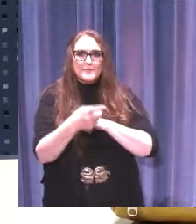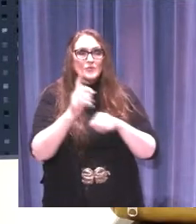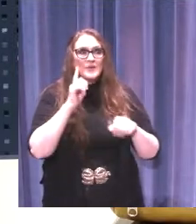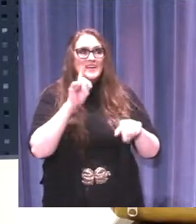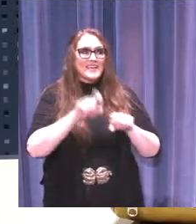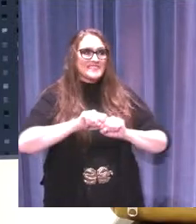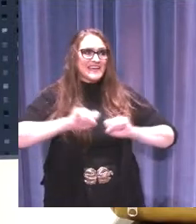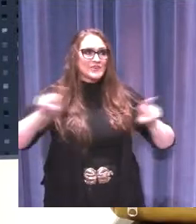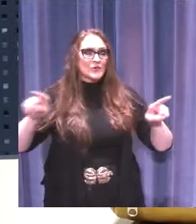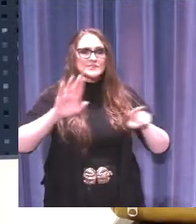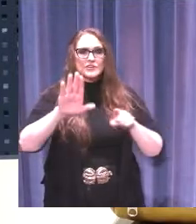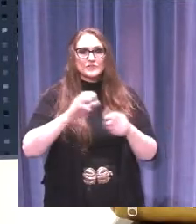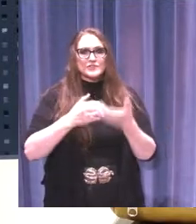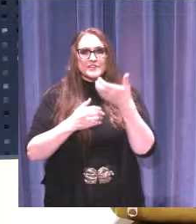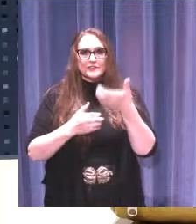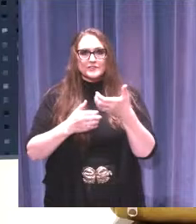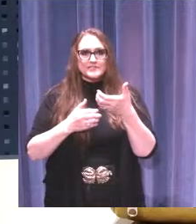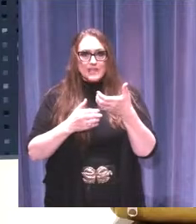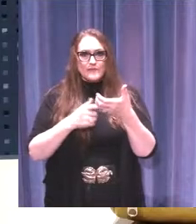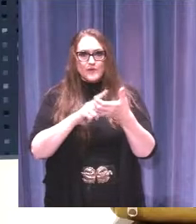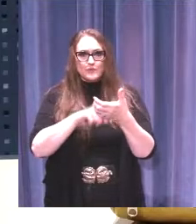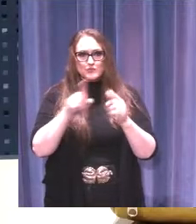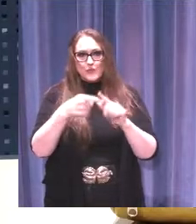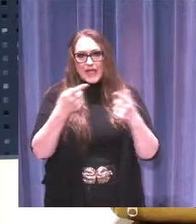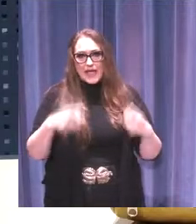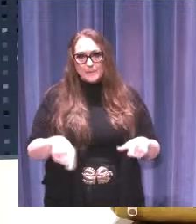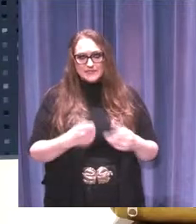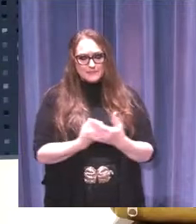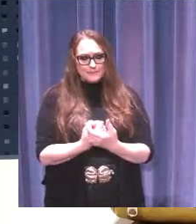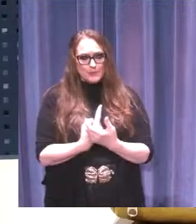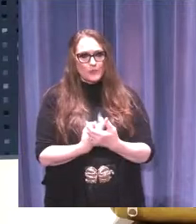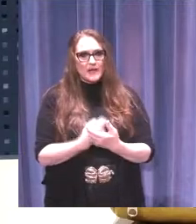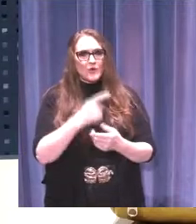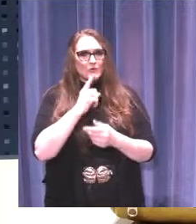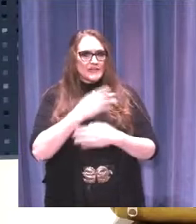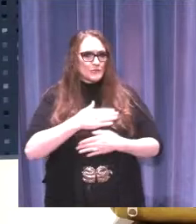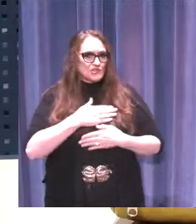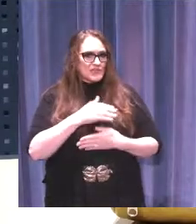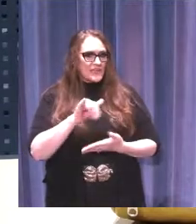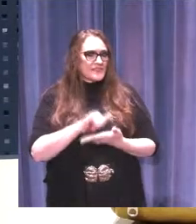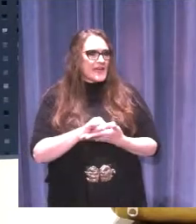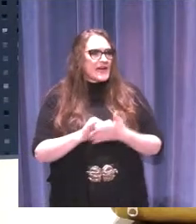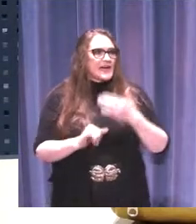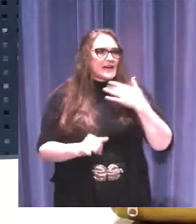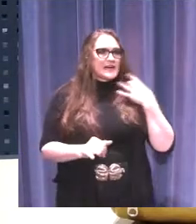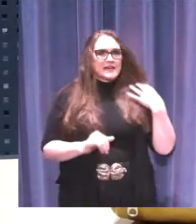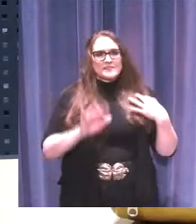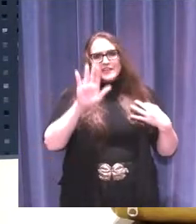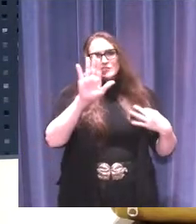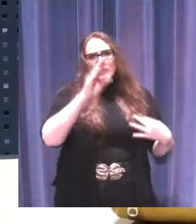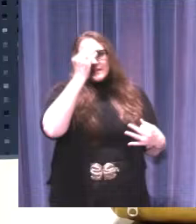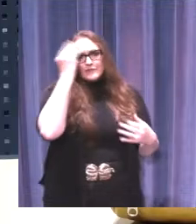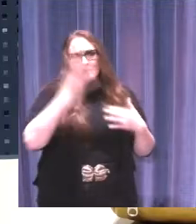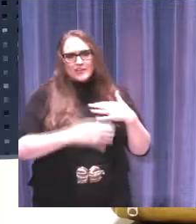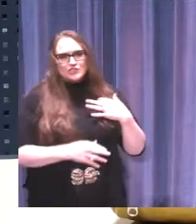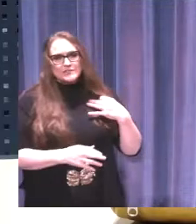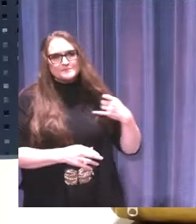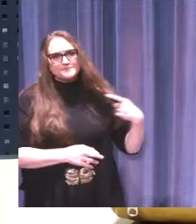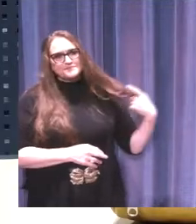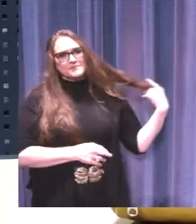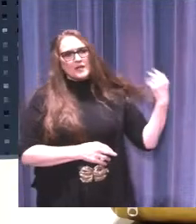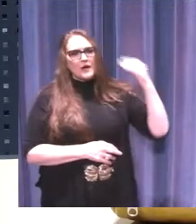out to their cell phones whenever it happens. I really appreciate that. That's great information.